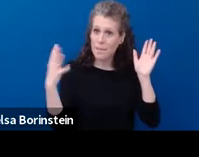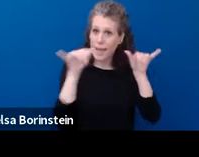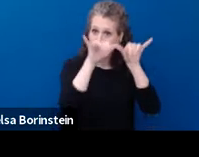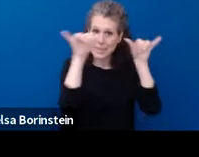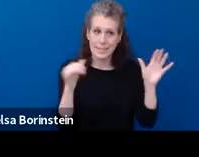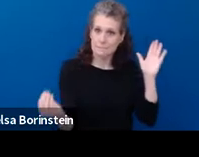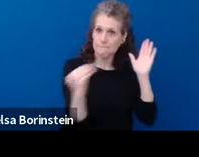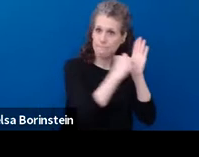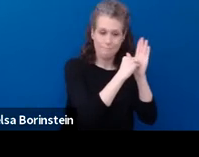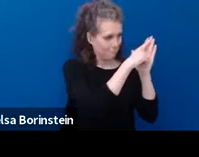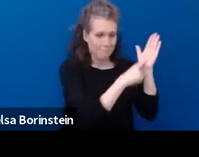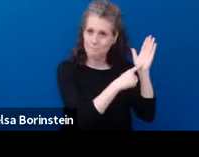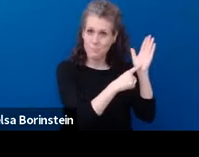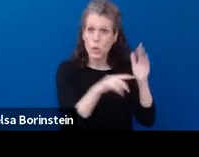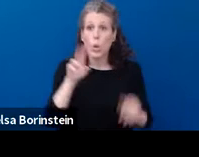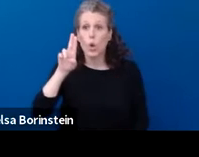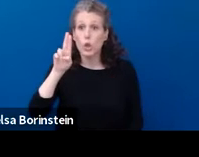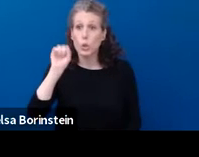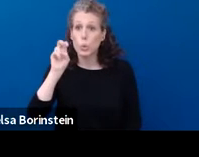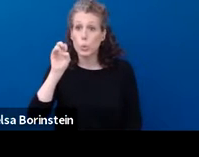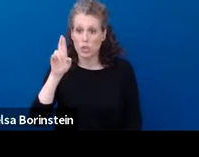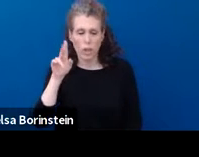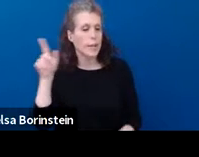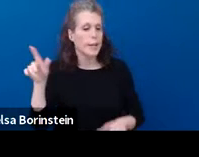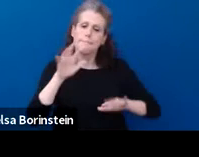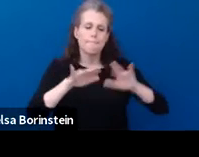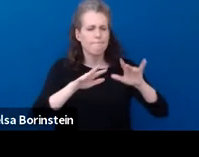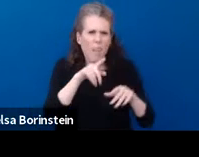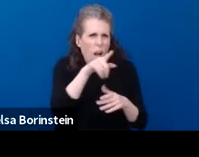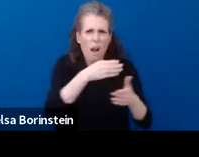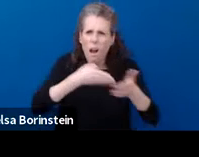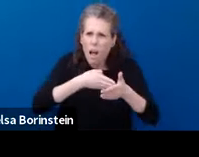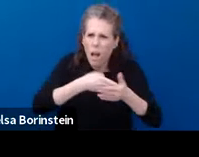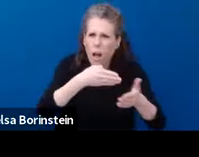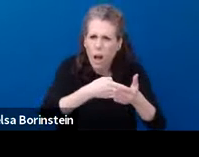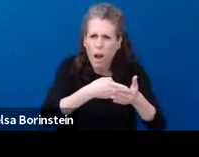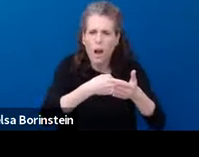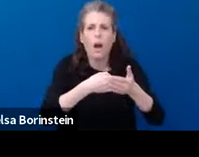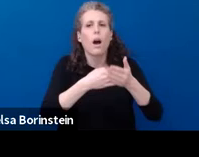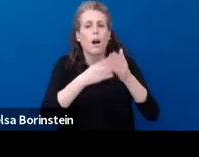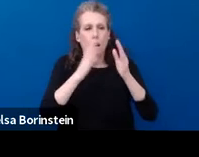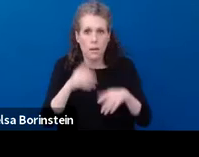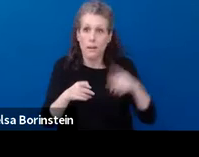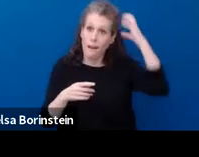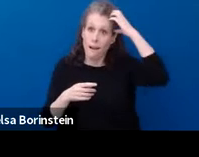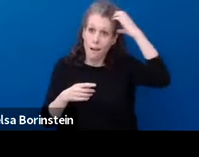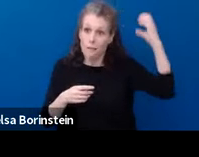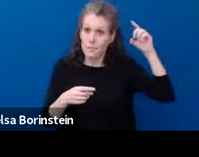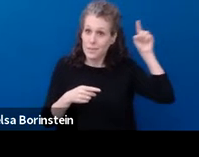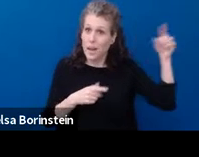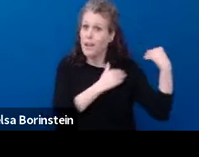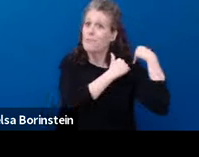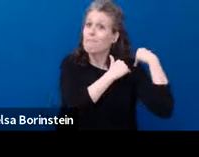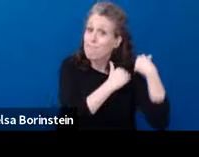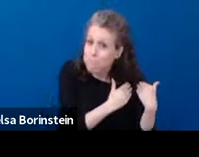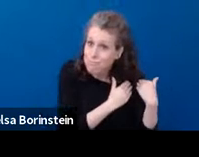So if users find something that is not accessible, that should be accessible, the public sector authorities are obliged to